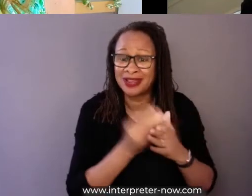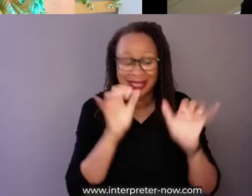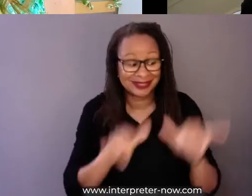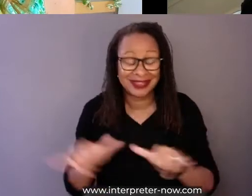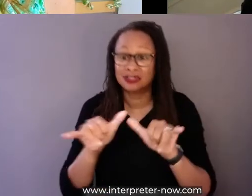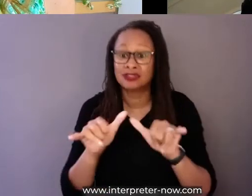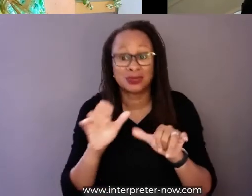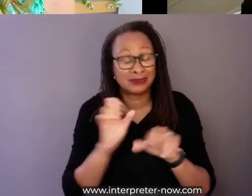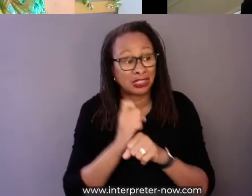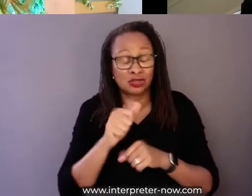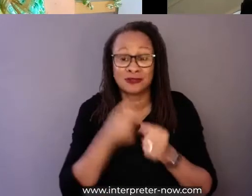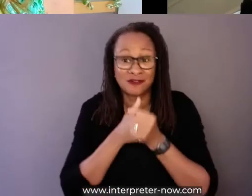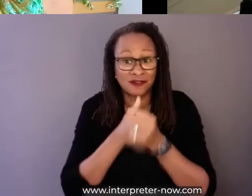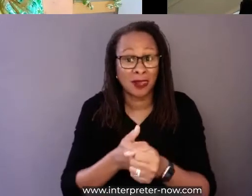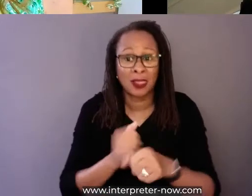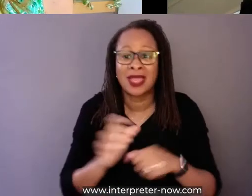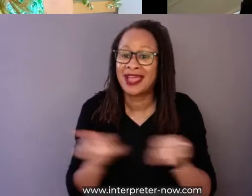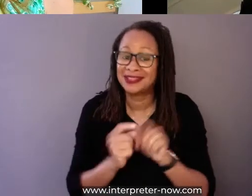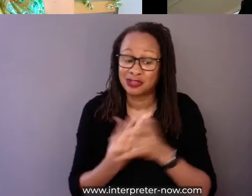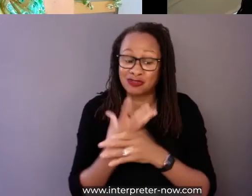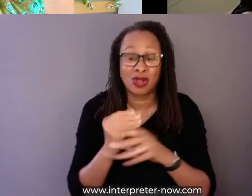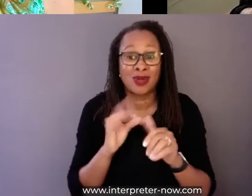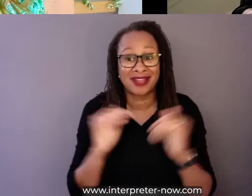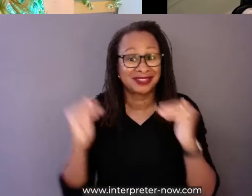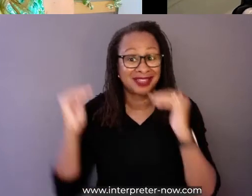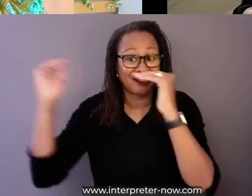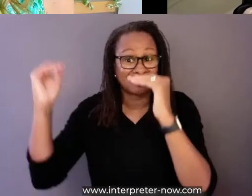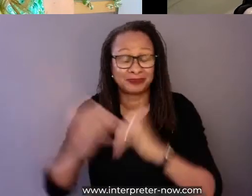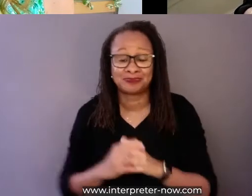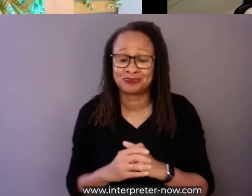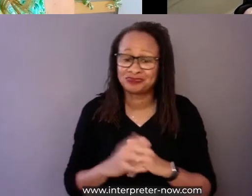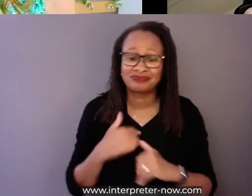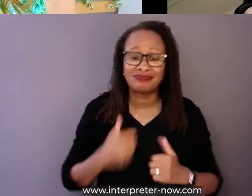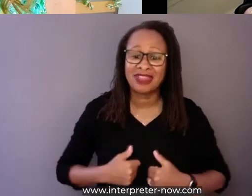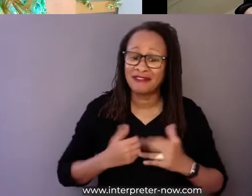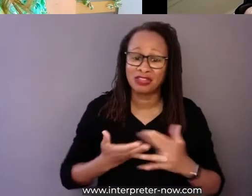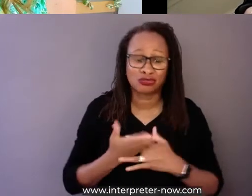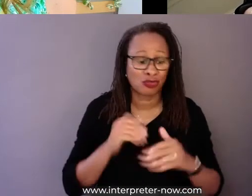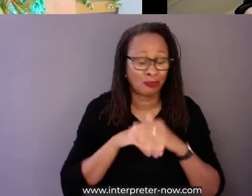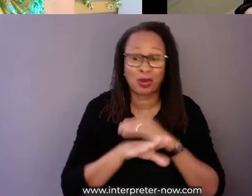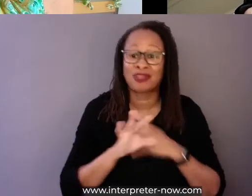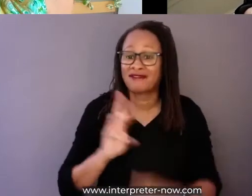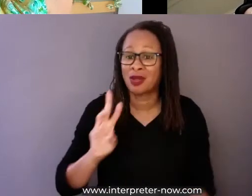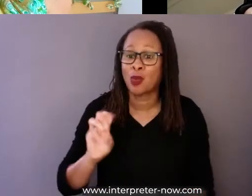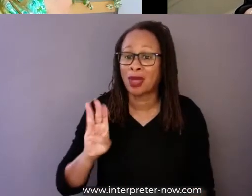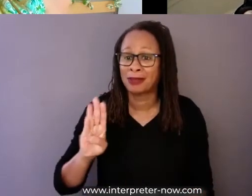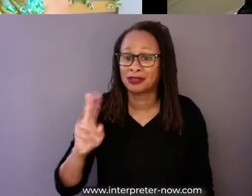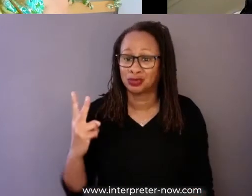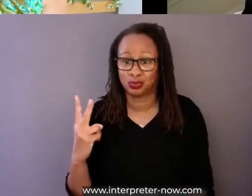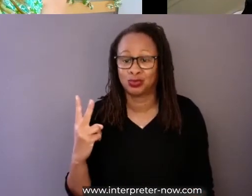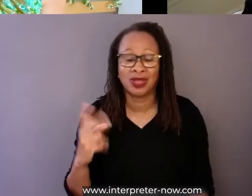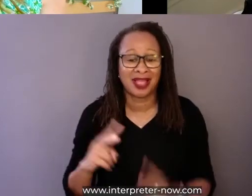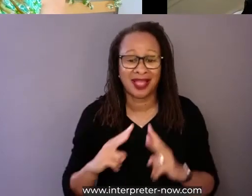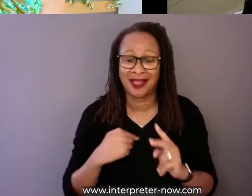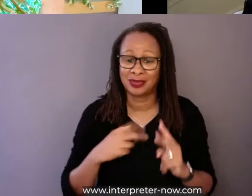accountable to as they grow and scale, because I lived through the birth of Web 2. I was a very